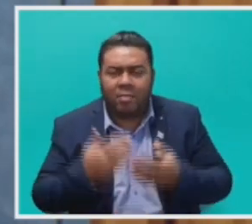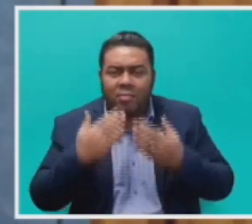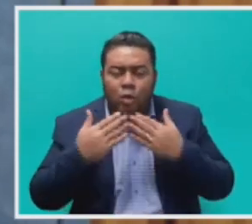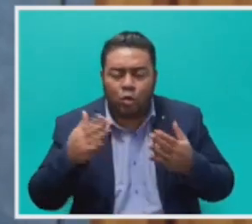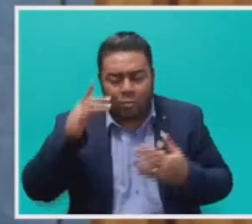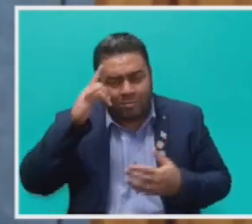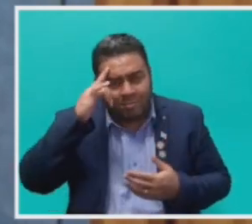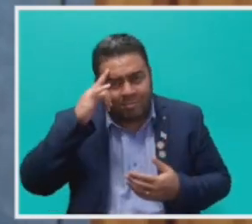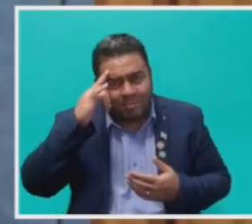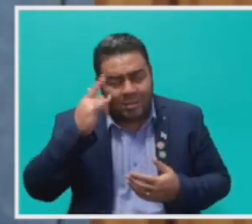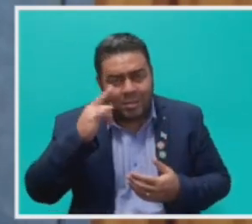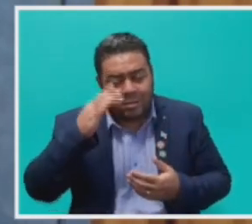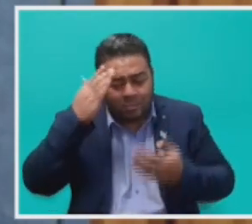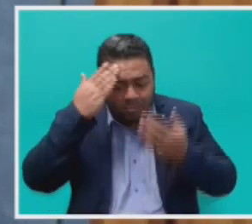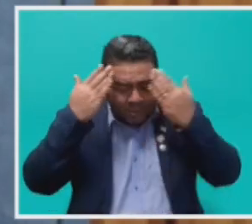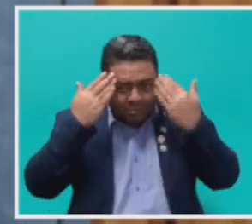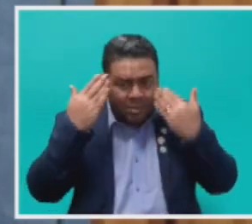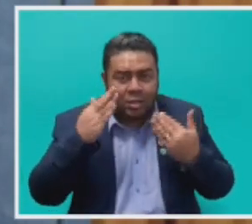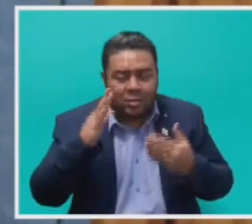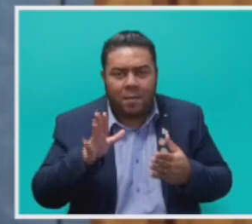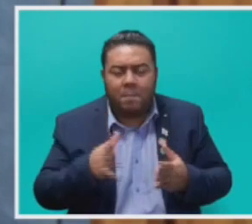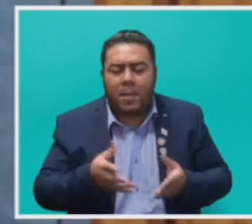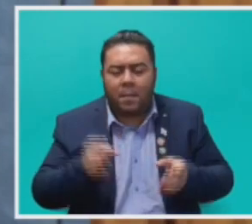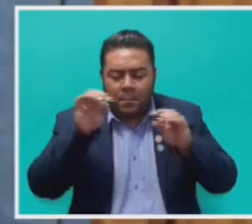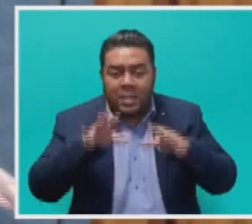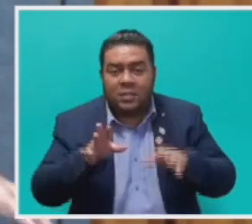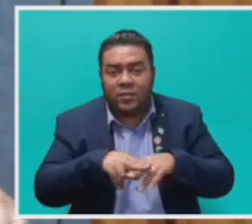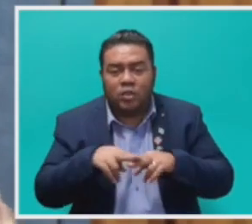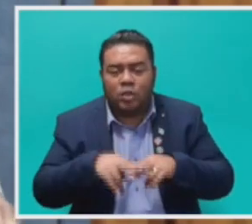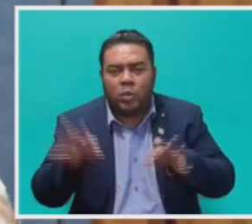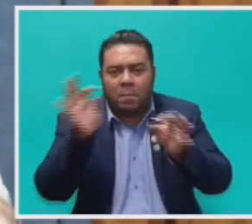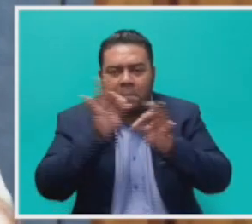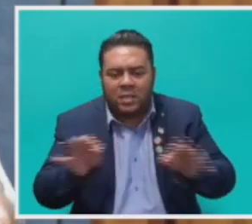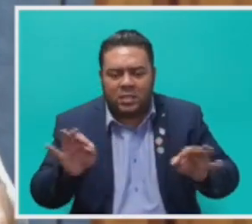Mr. Speaker, and may God bless Fiji with peace and prosperity.